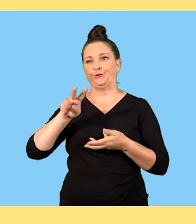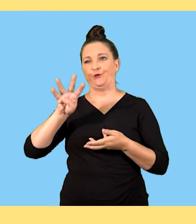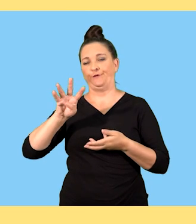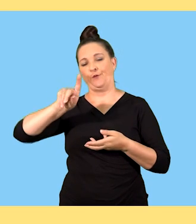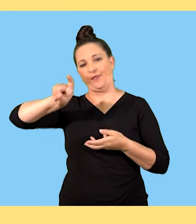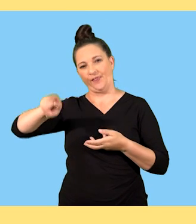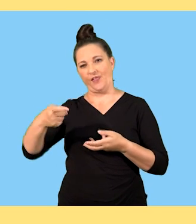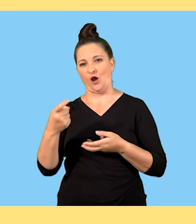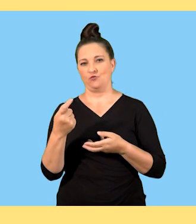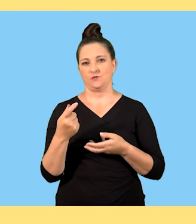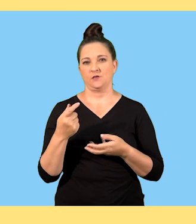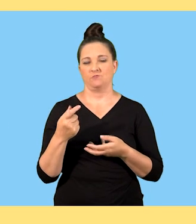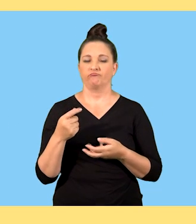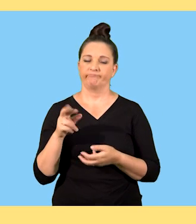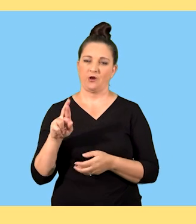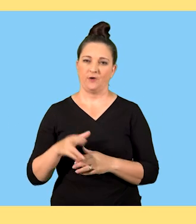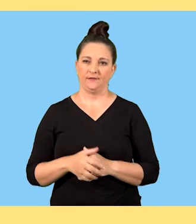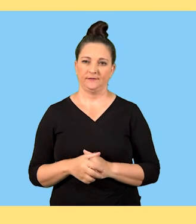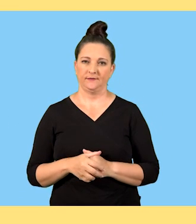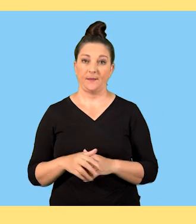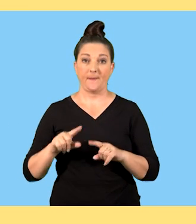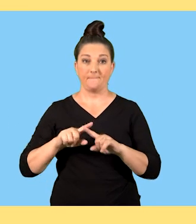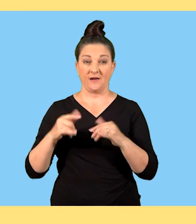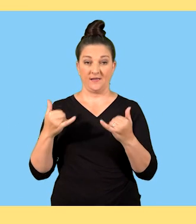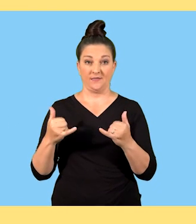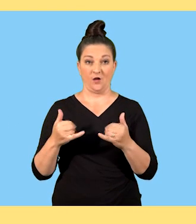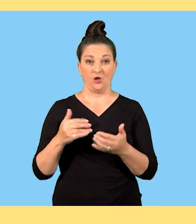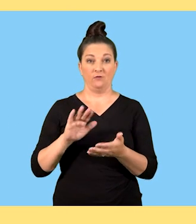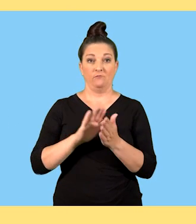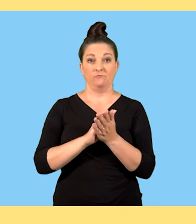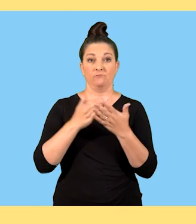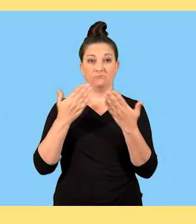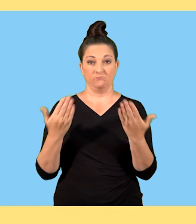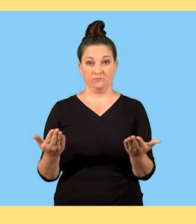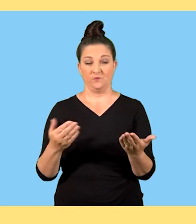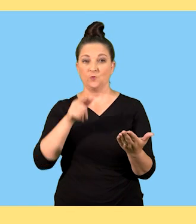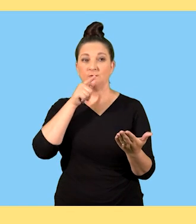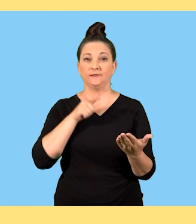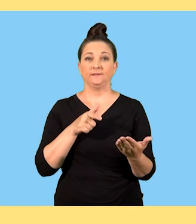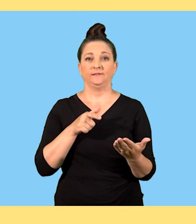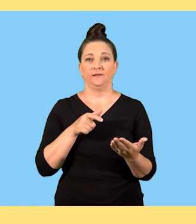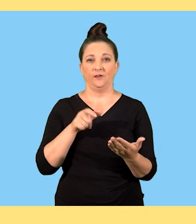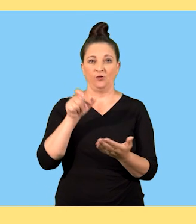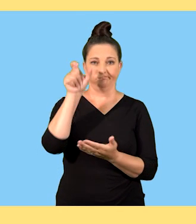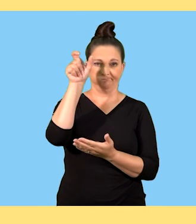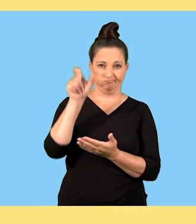24,000 rands. 24,000 rands. When we come into our nominal account section, we find rent